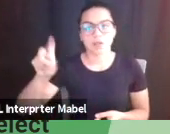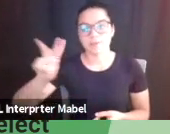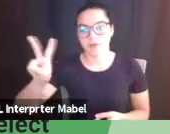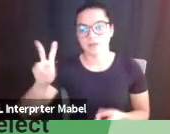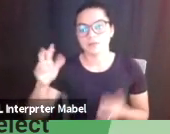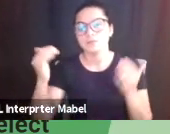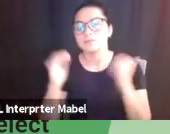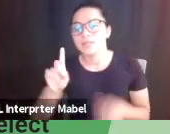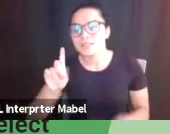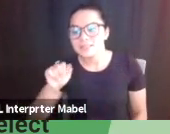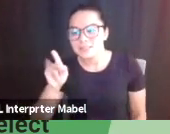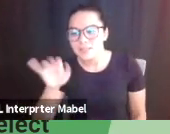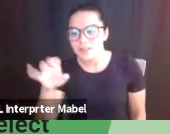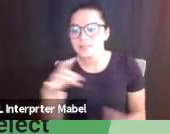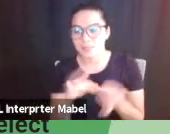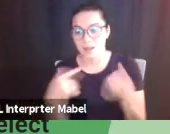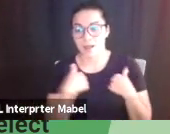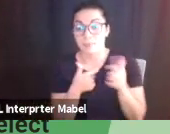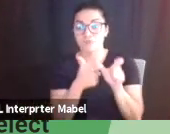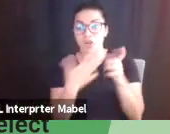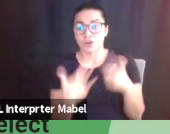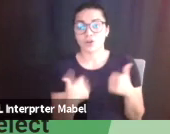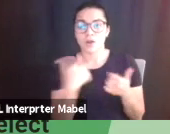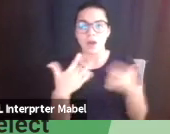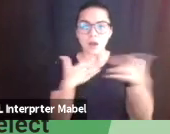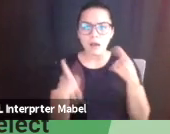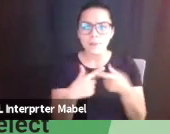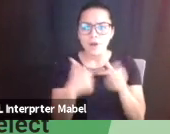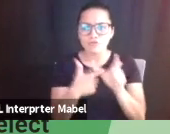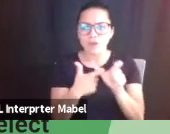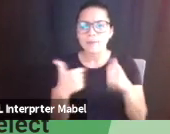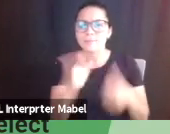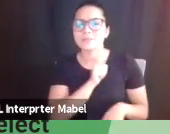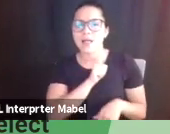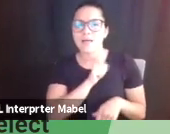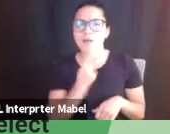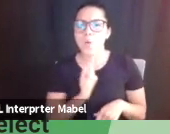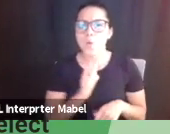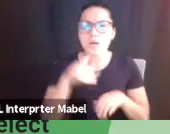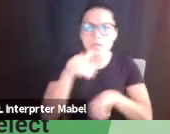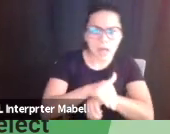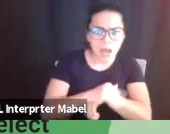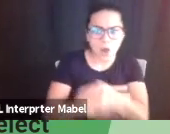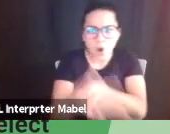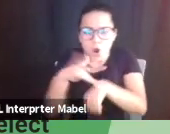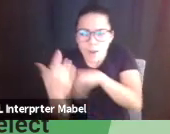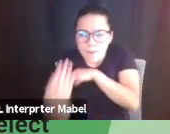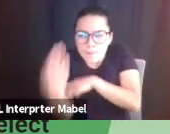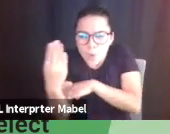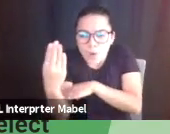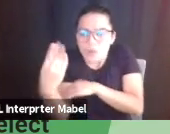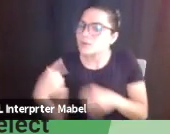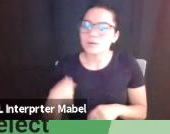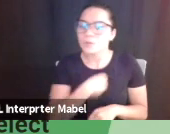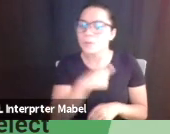Danielle says, as a runner, I always worry about running by myself at night or too early in the morning. We need to address